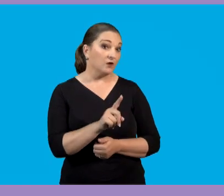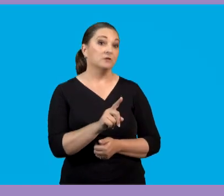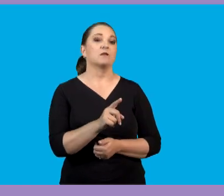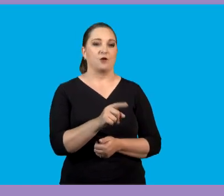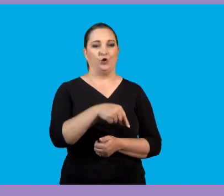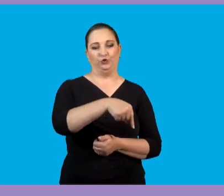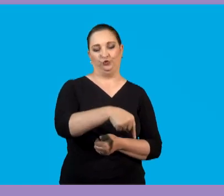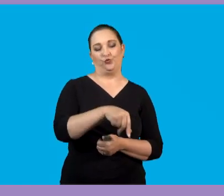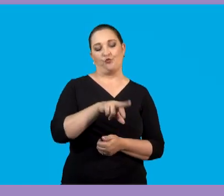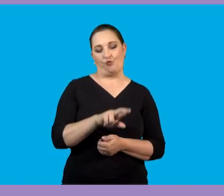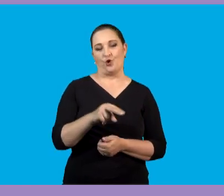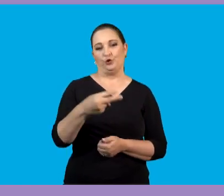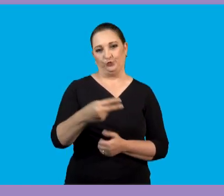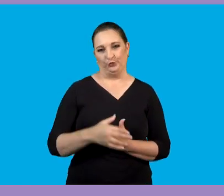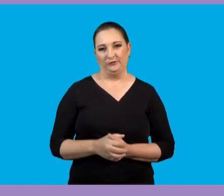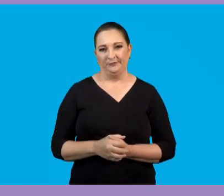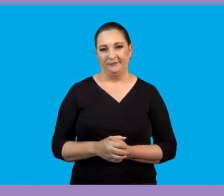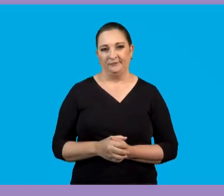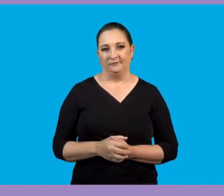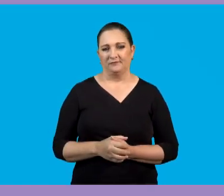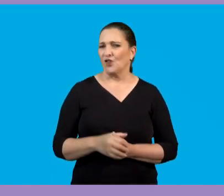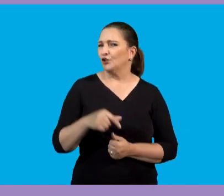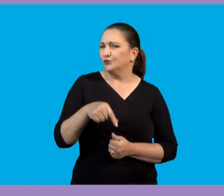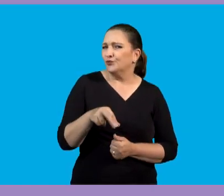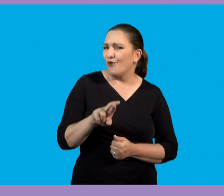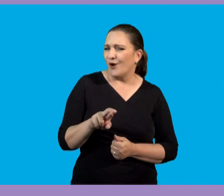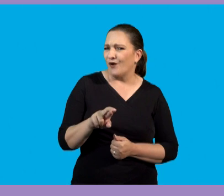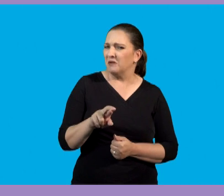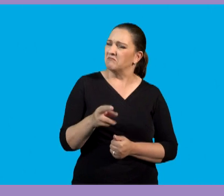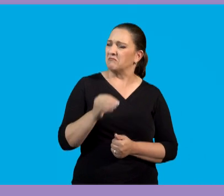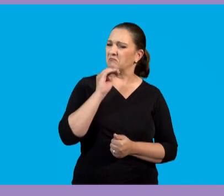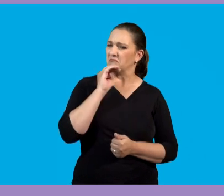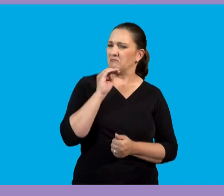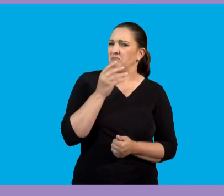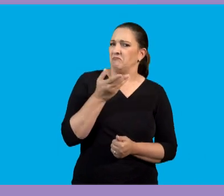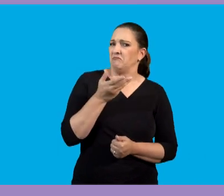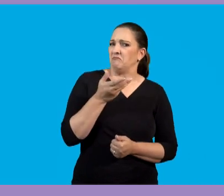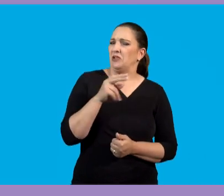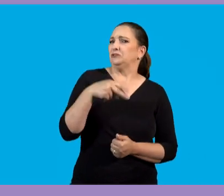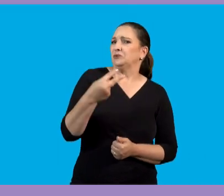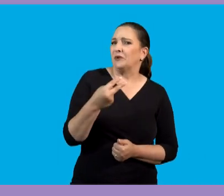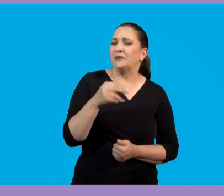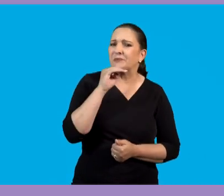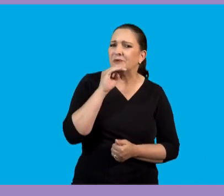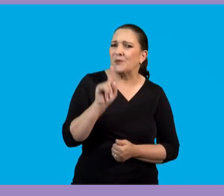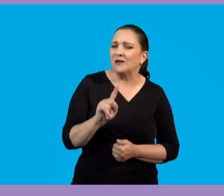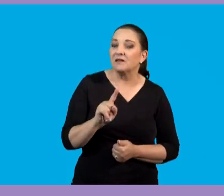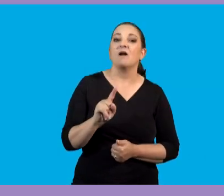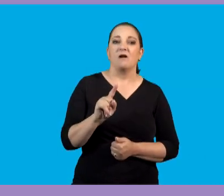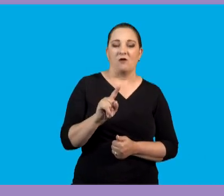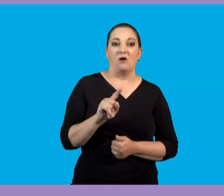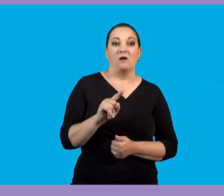to QR squared. Now, what would QR be? QR squared be?